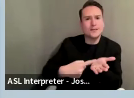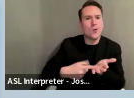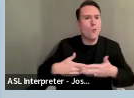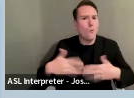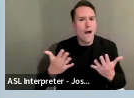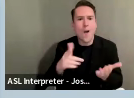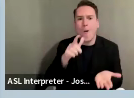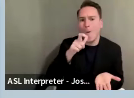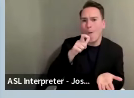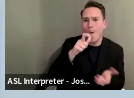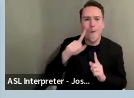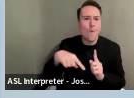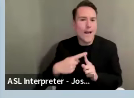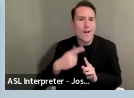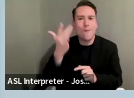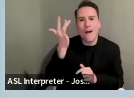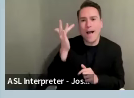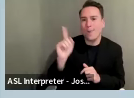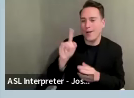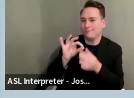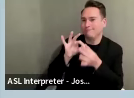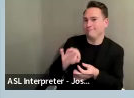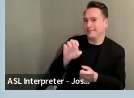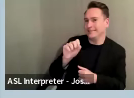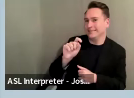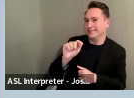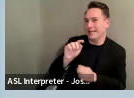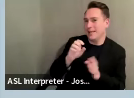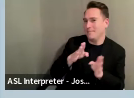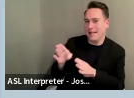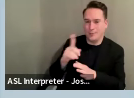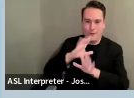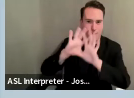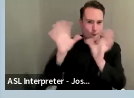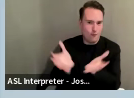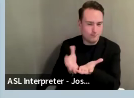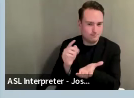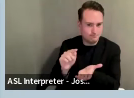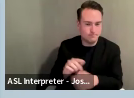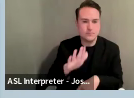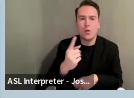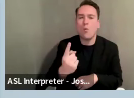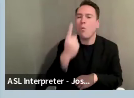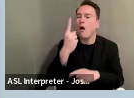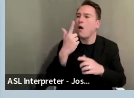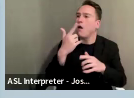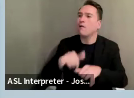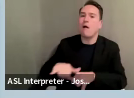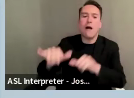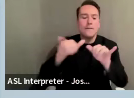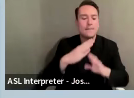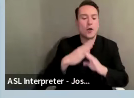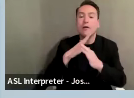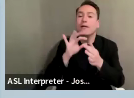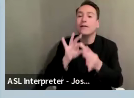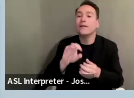and where of estate planning. Next slide, please. So one common barrier to estate planning is some